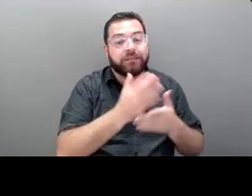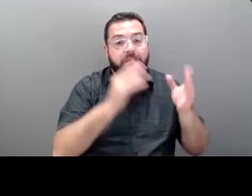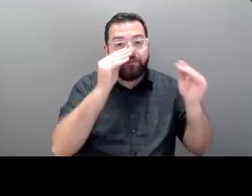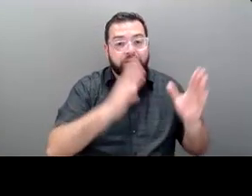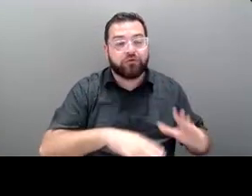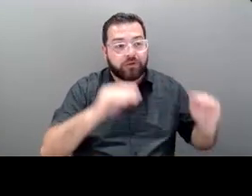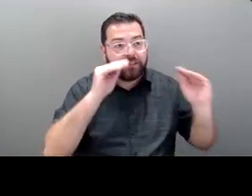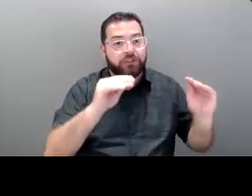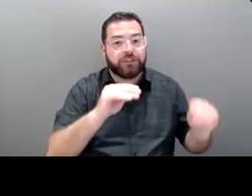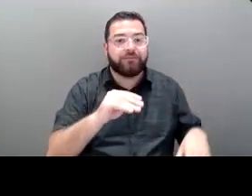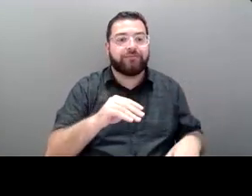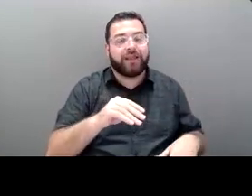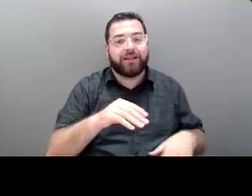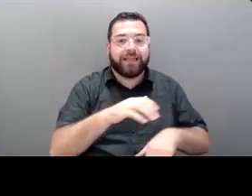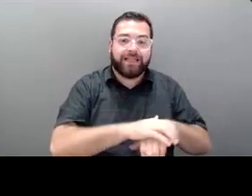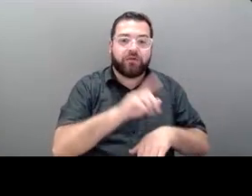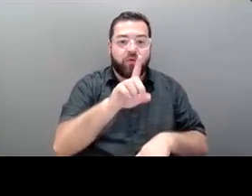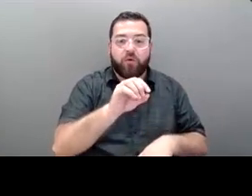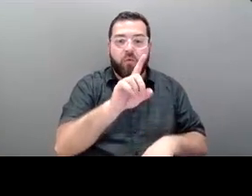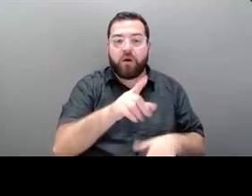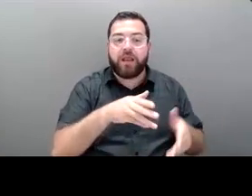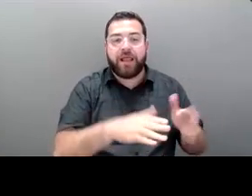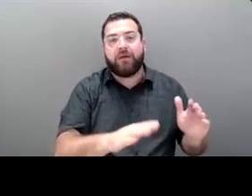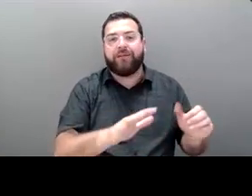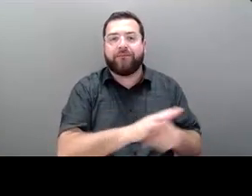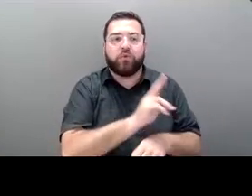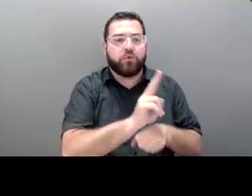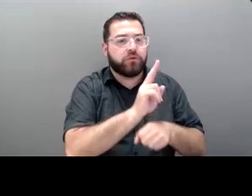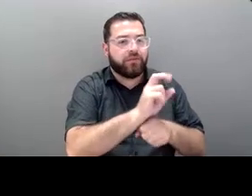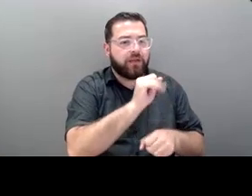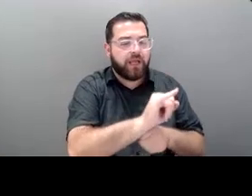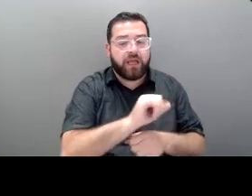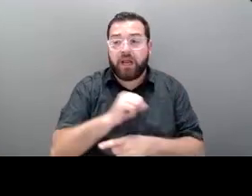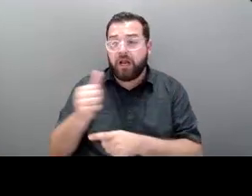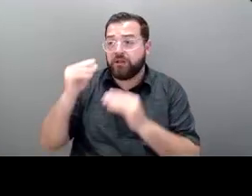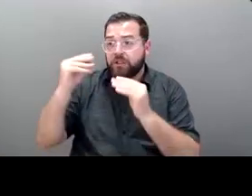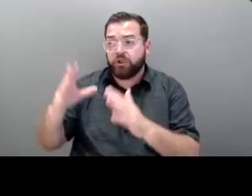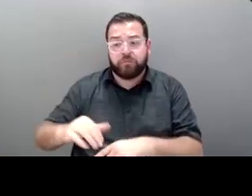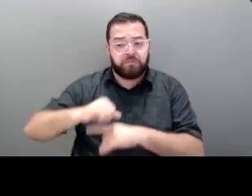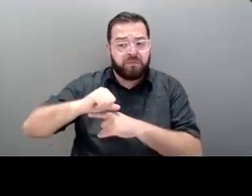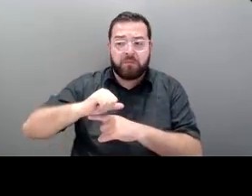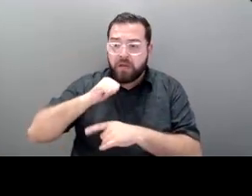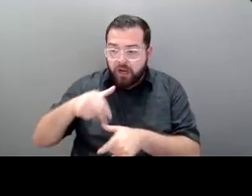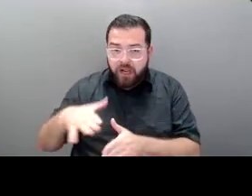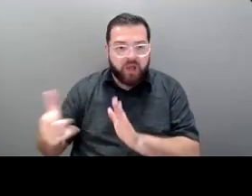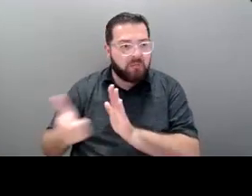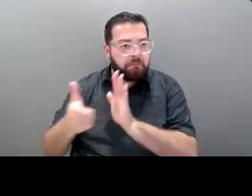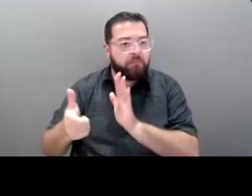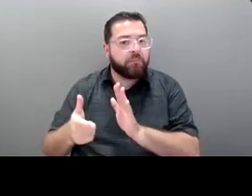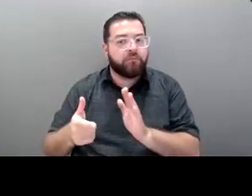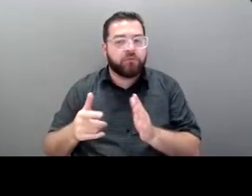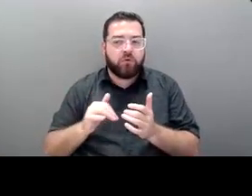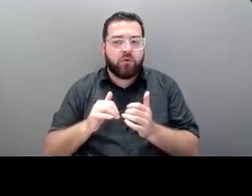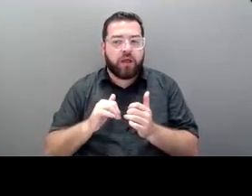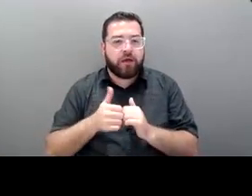and allowing full AI and some are not at all, like where is that in the accountability and the transparency? It